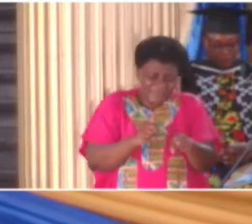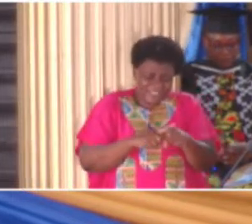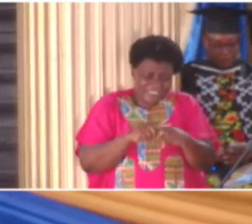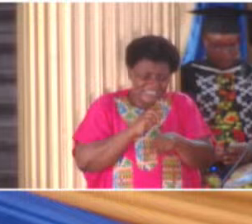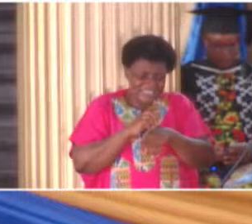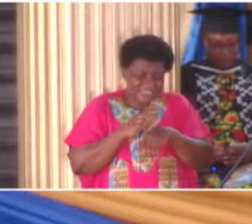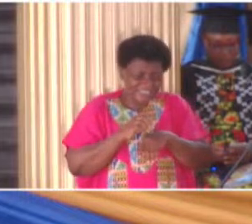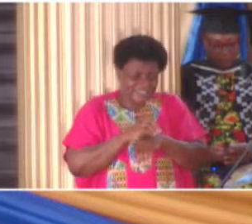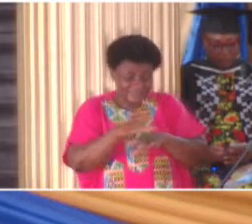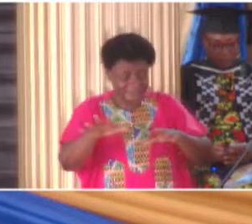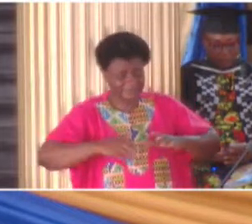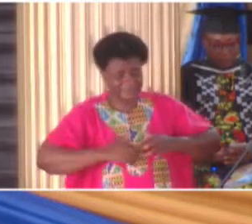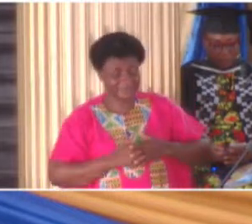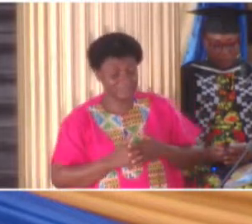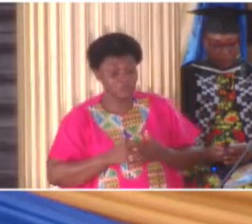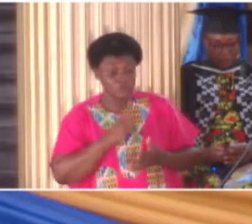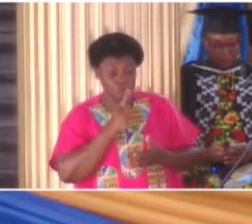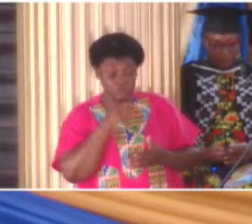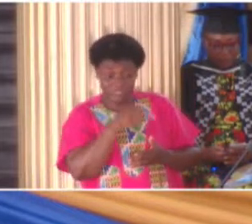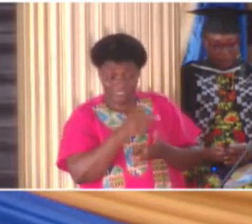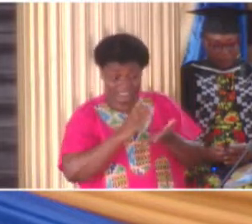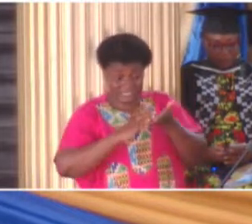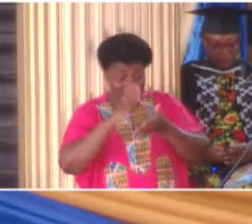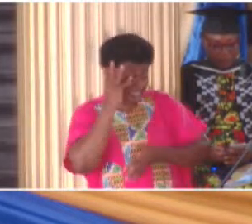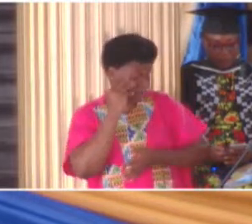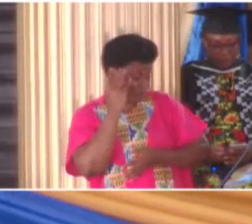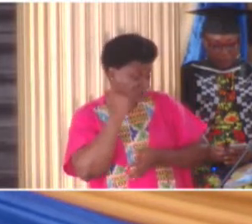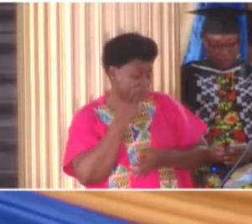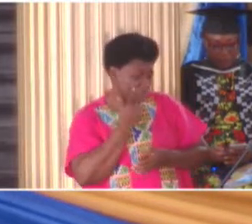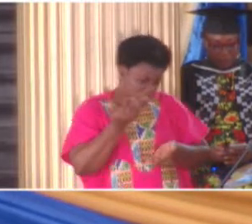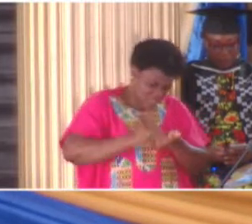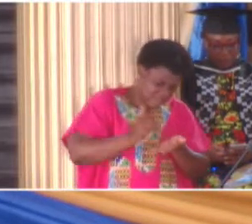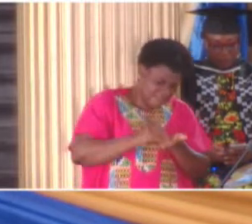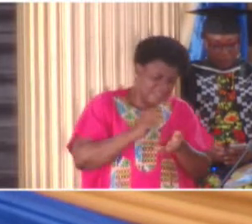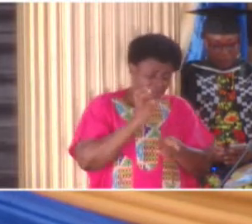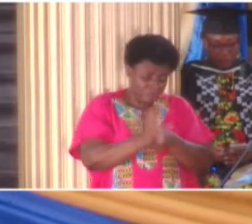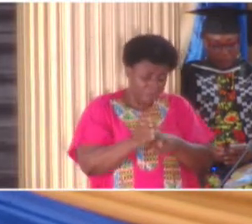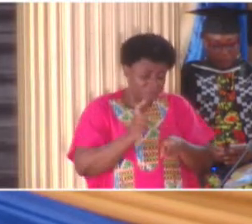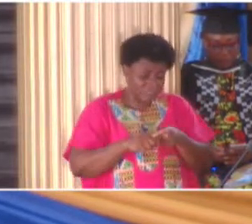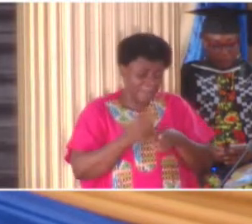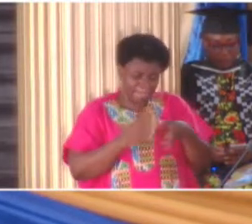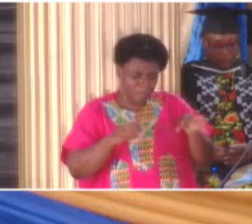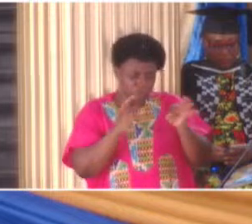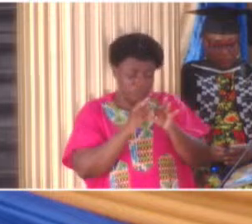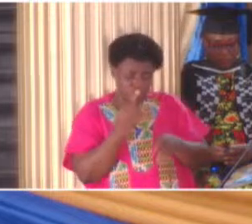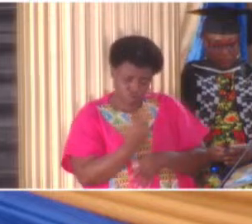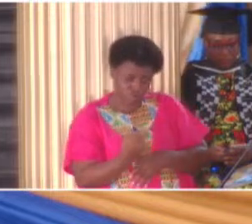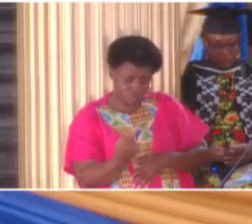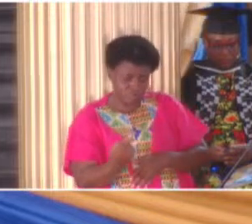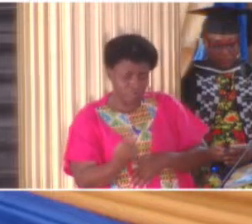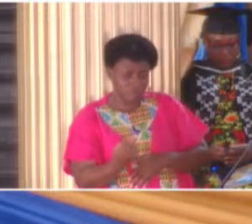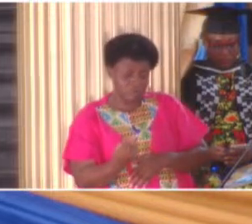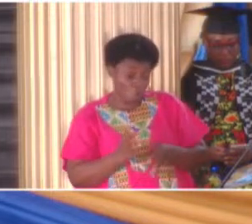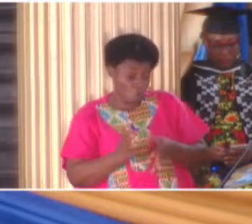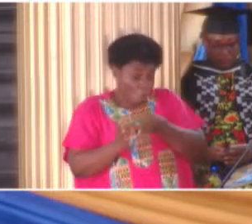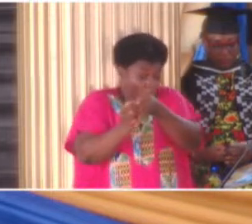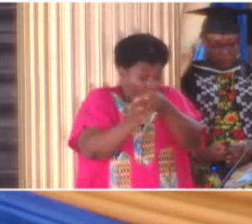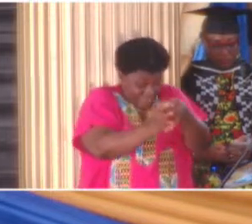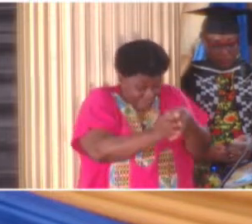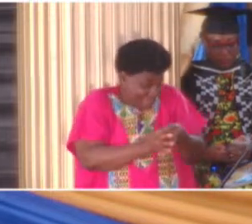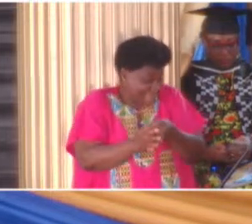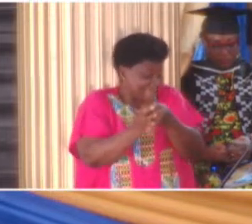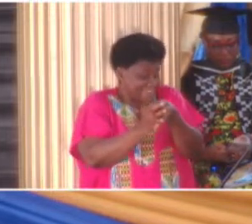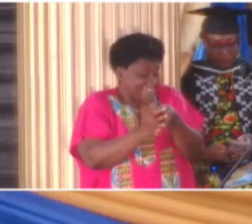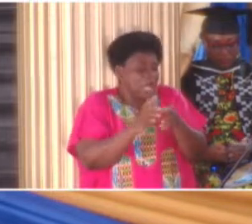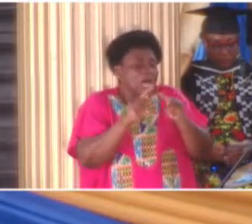This experience reinforced the importance of resourcefulness for me, collaboration,